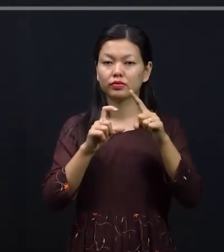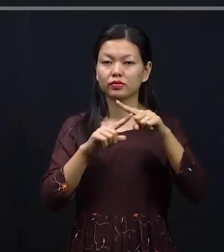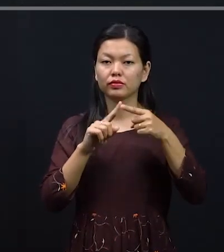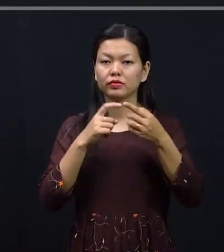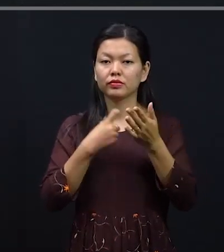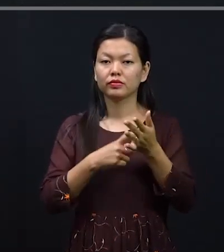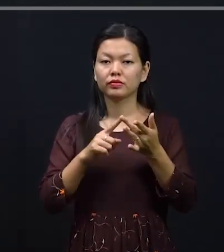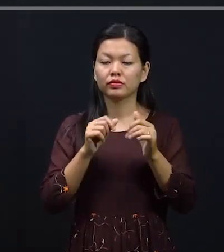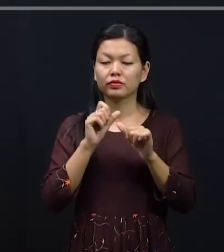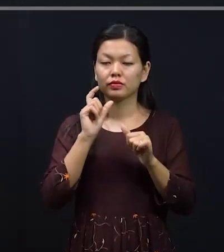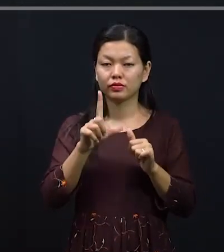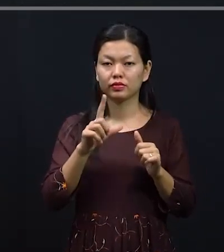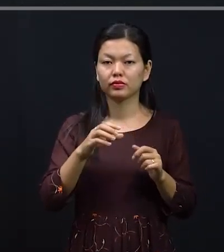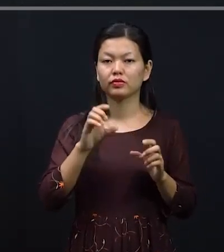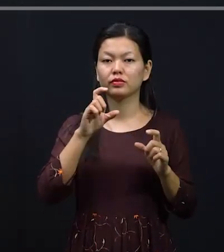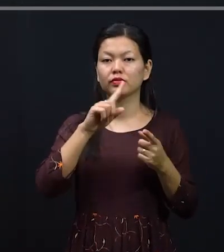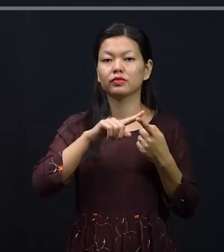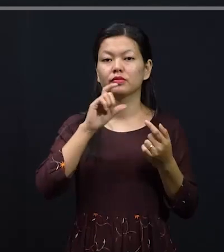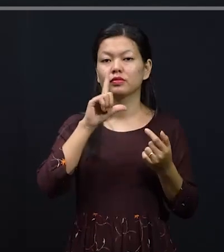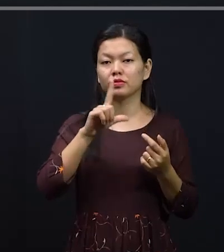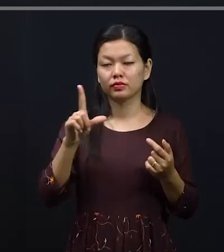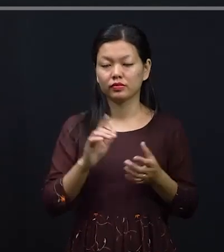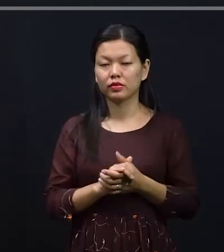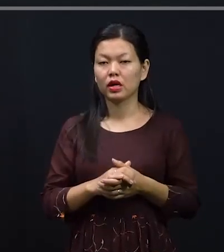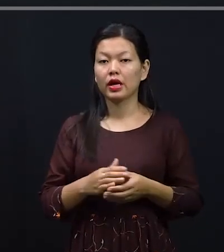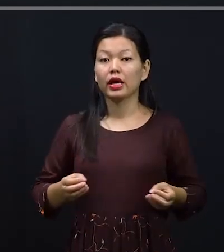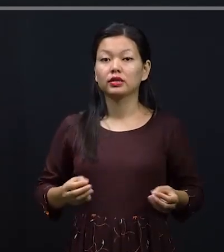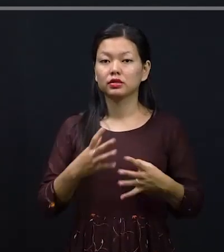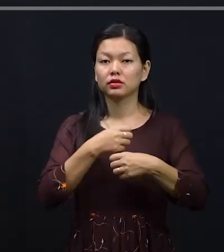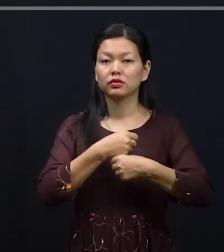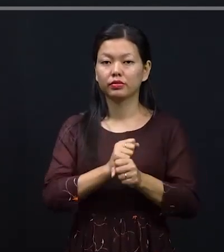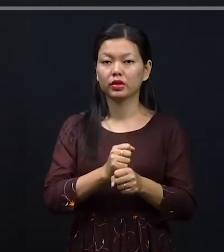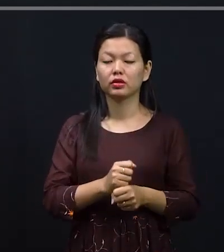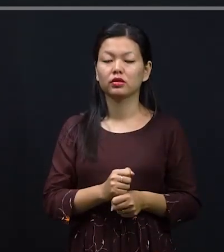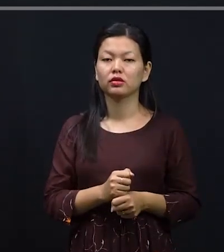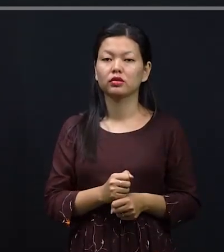its genetic material, and it starts replicating, and they start